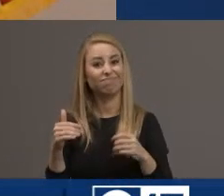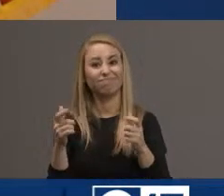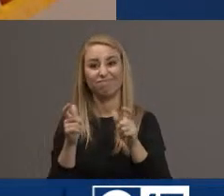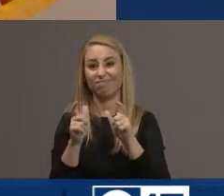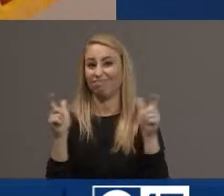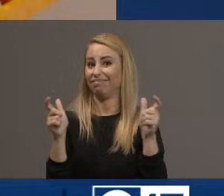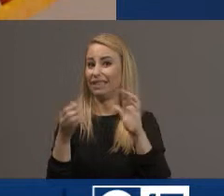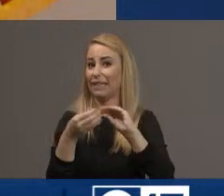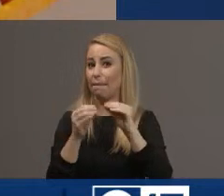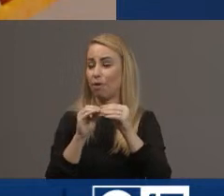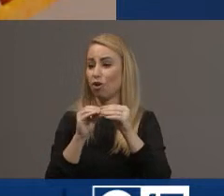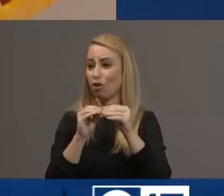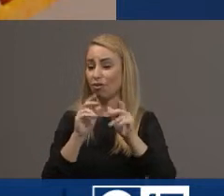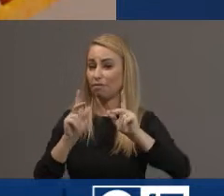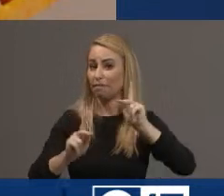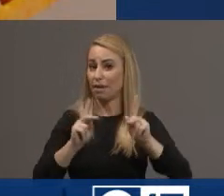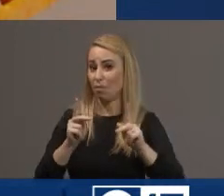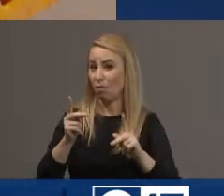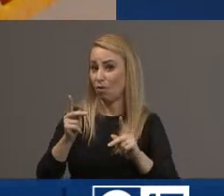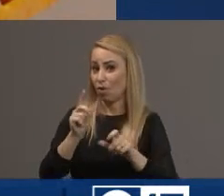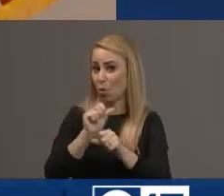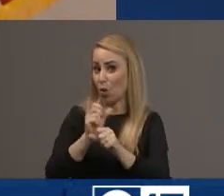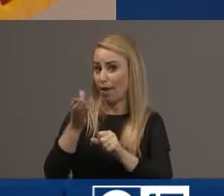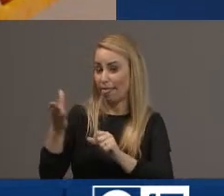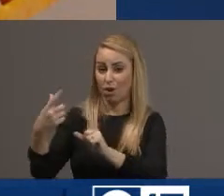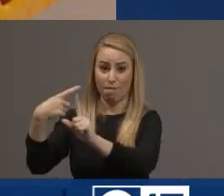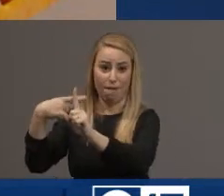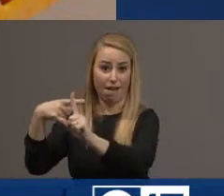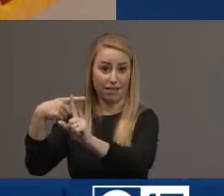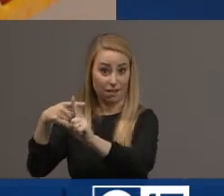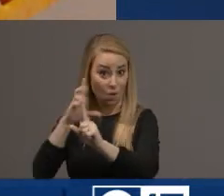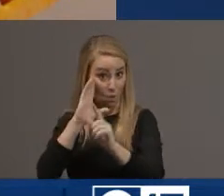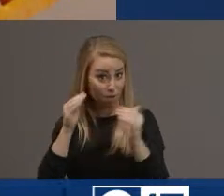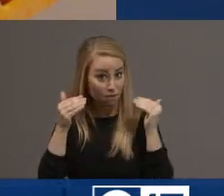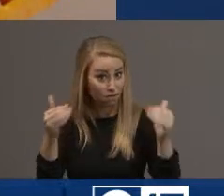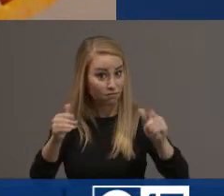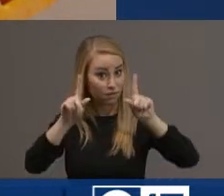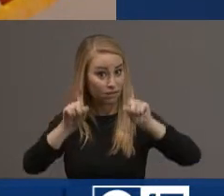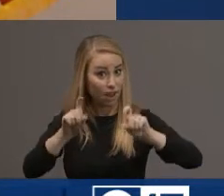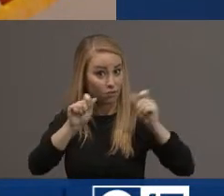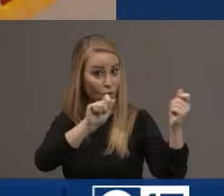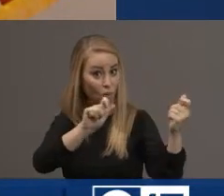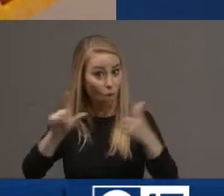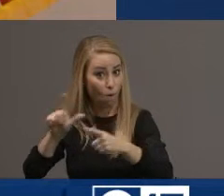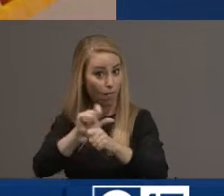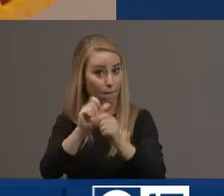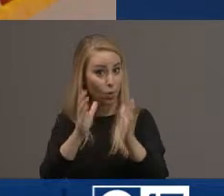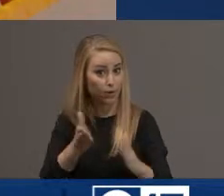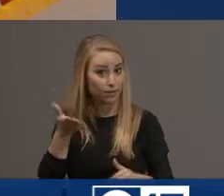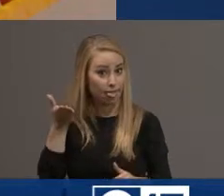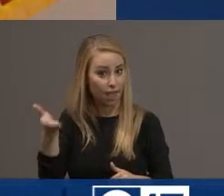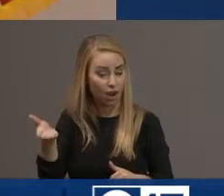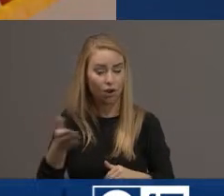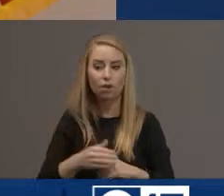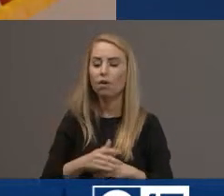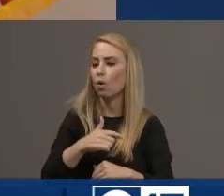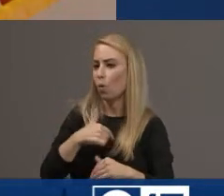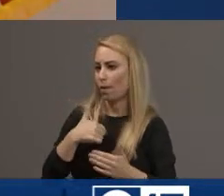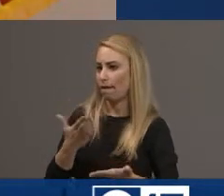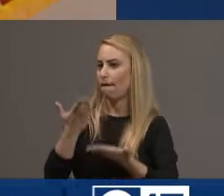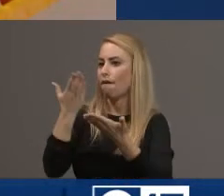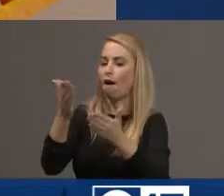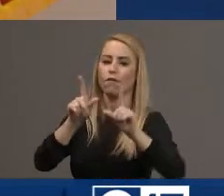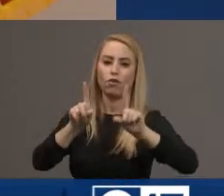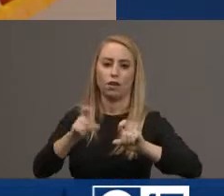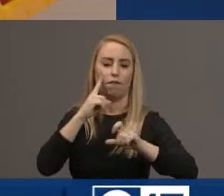the population there now positive. Are you going to test everybody there? So we are offering testing